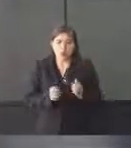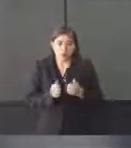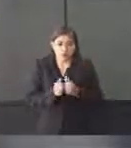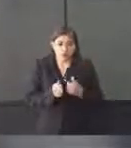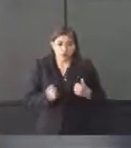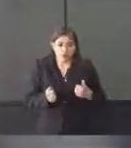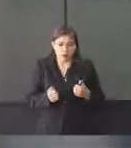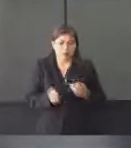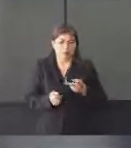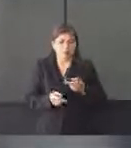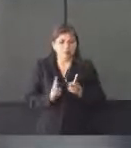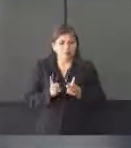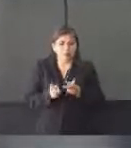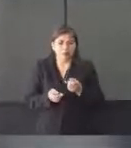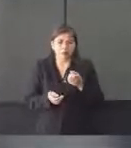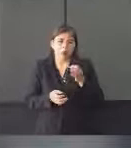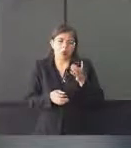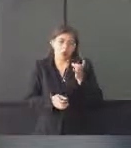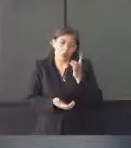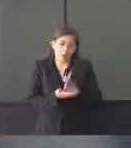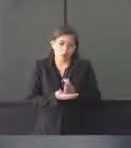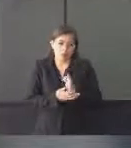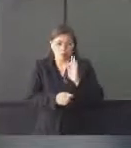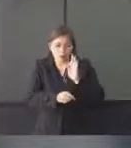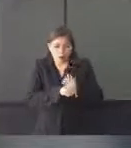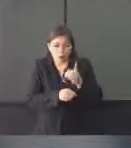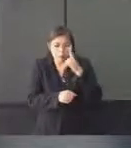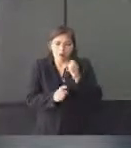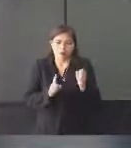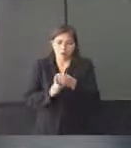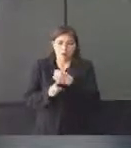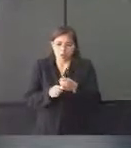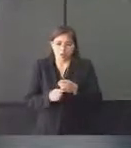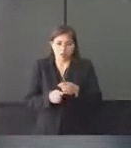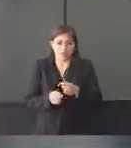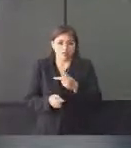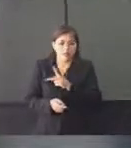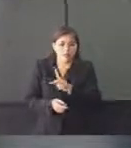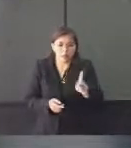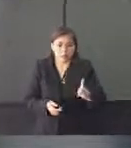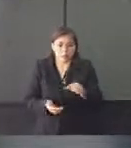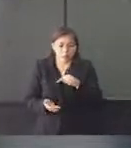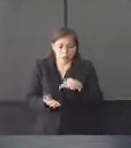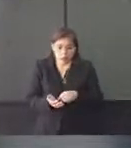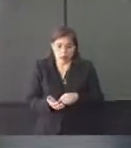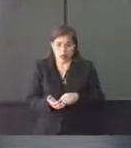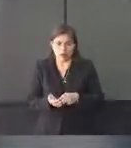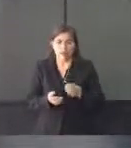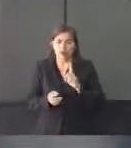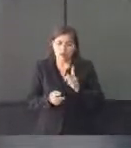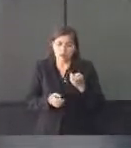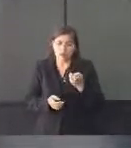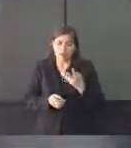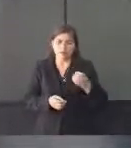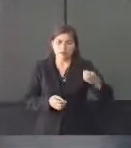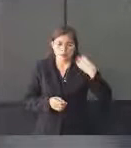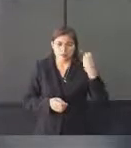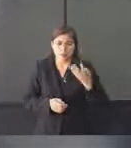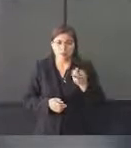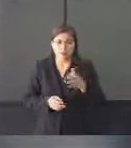isolated panel where we only talk about the prevention of violences in the public sphere, but mainly a